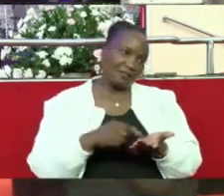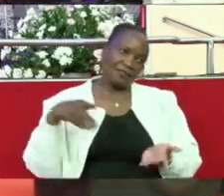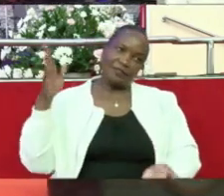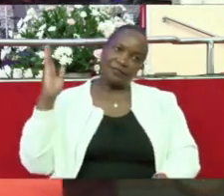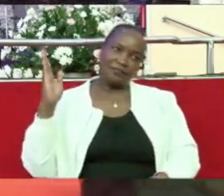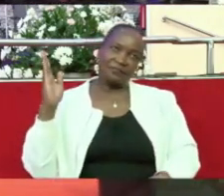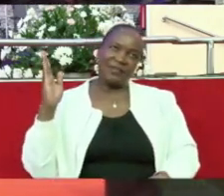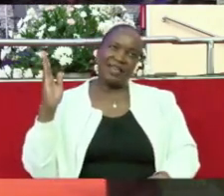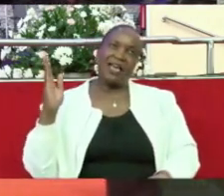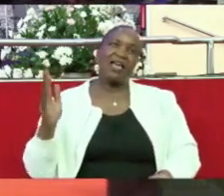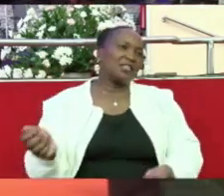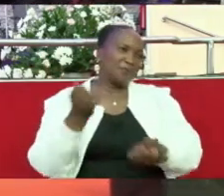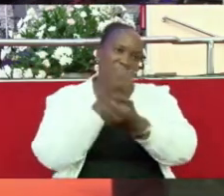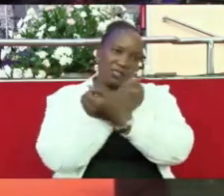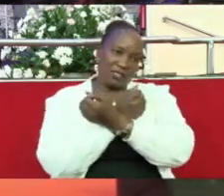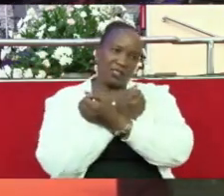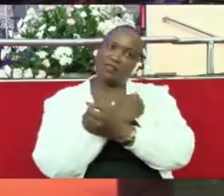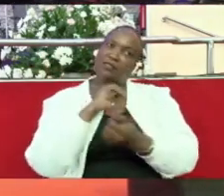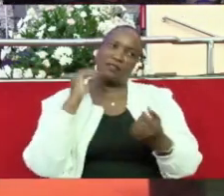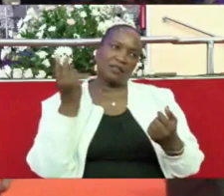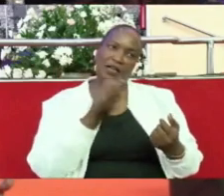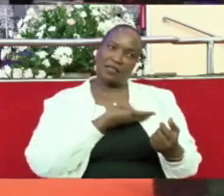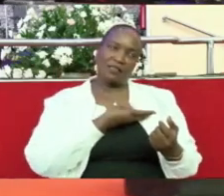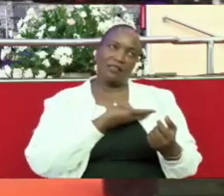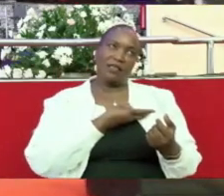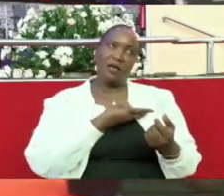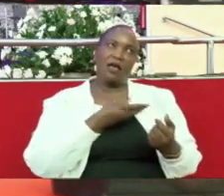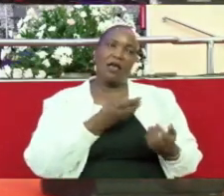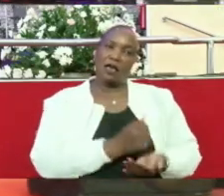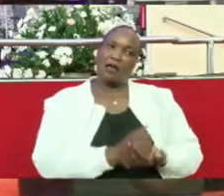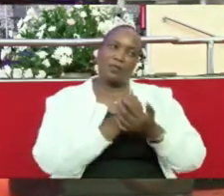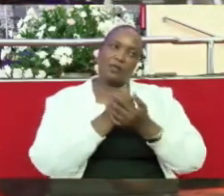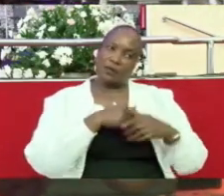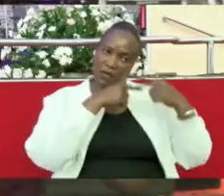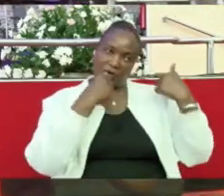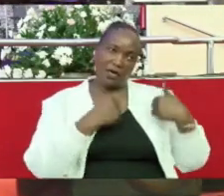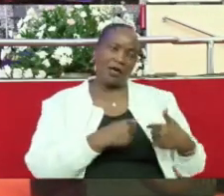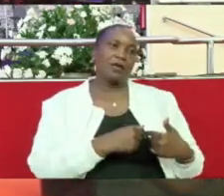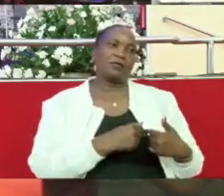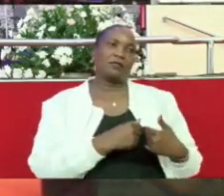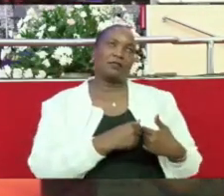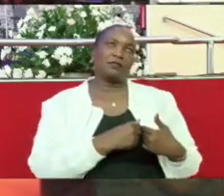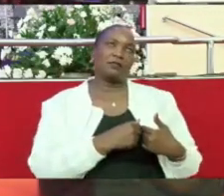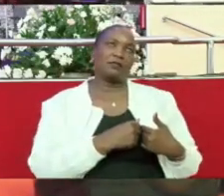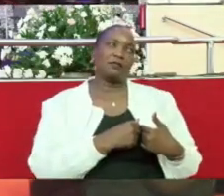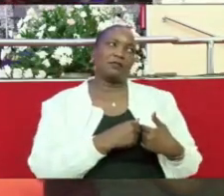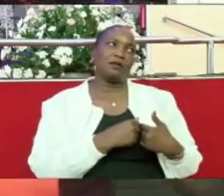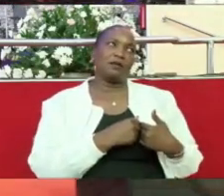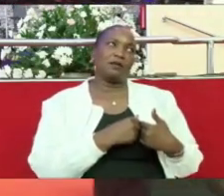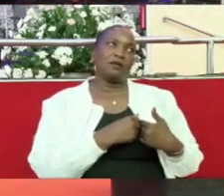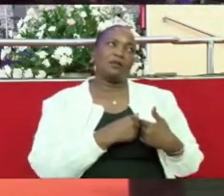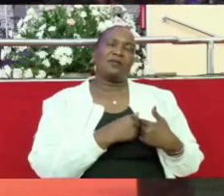Inakukinga. And it causes your heart to awaken, to be alert. Na inakufunza moyo wako kuweza kukua sana. That you are able to respond to God and say